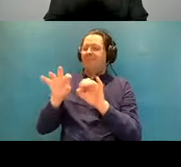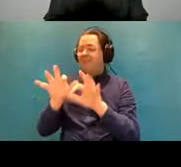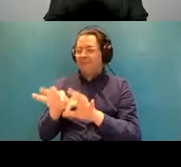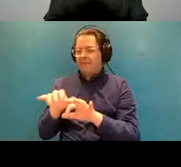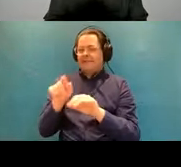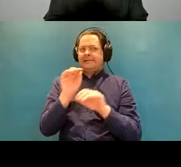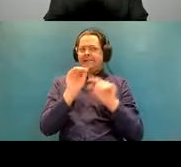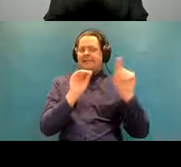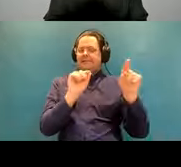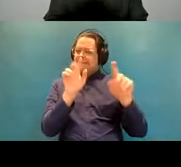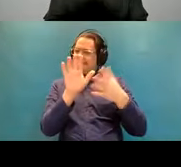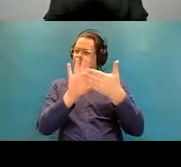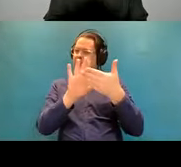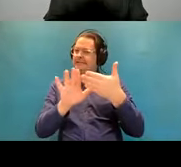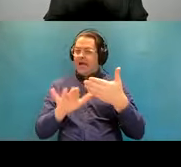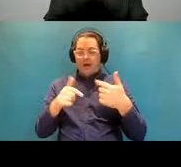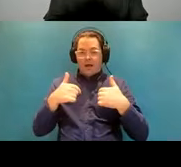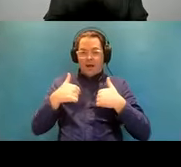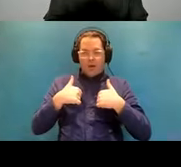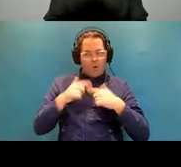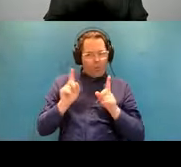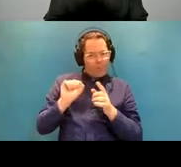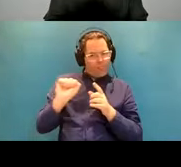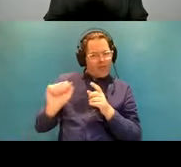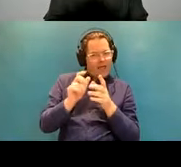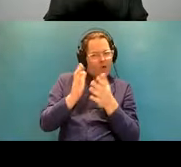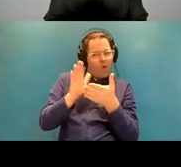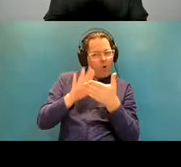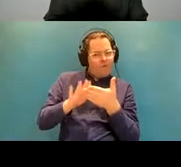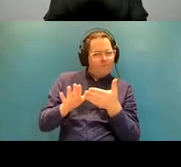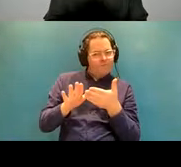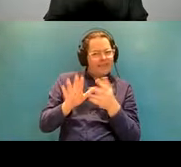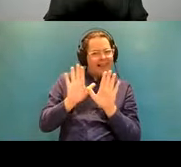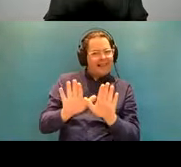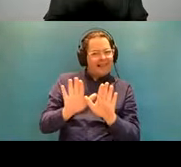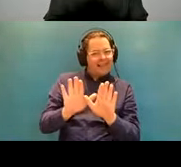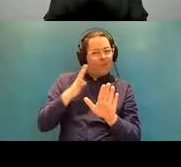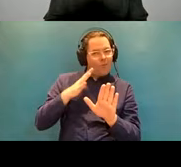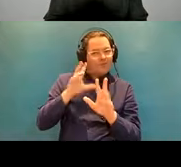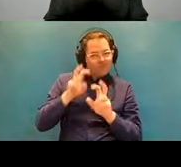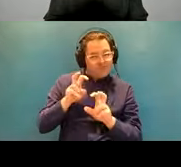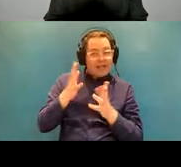would be great to try to capture that as we get data from these spaces. But again, we